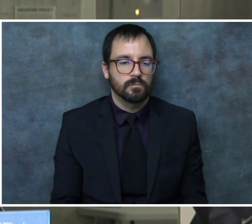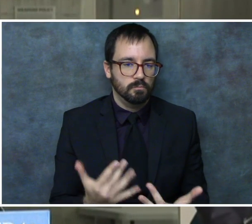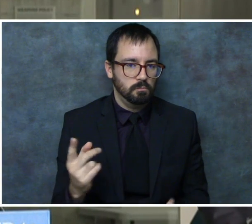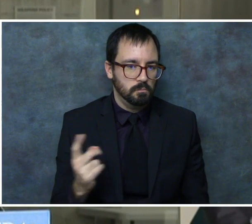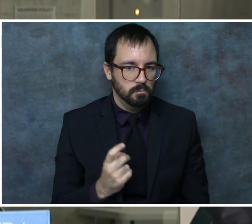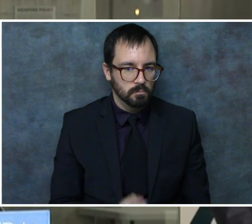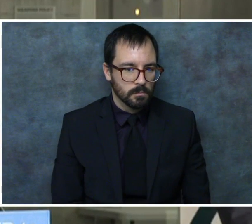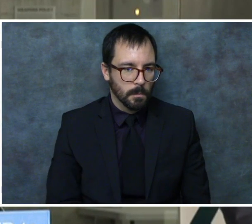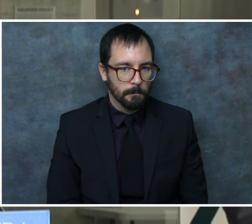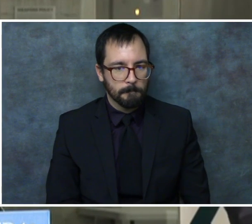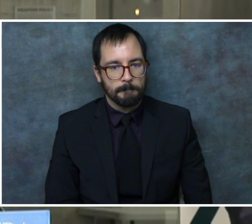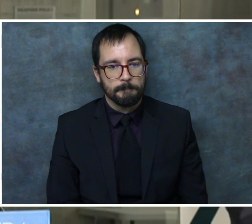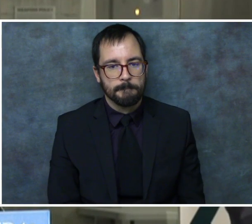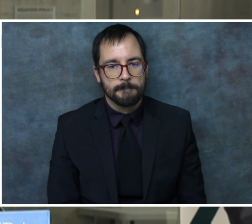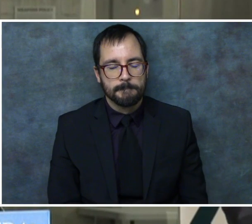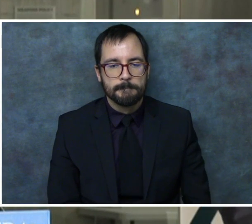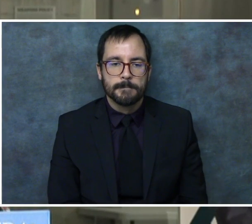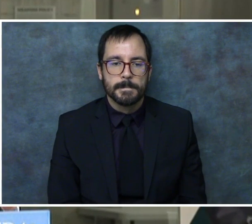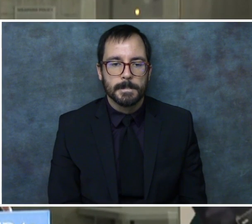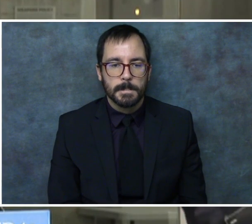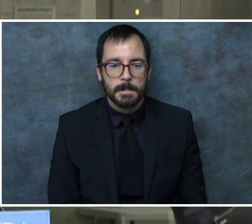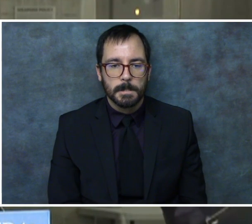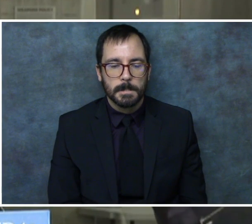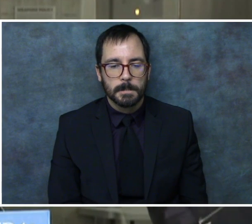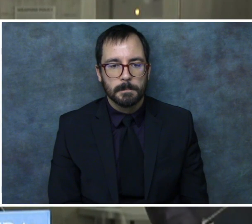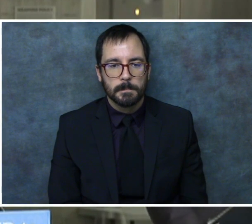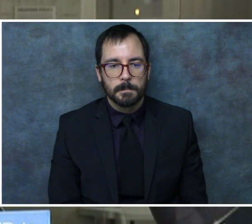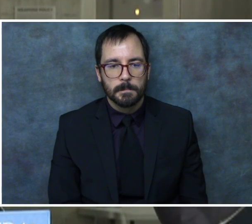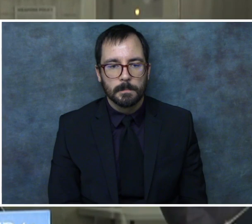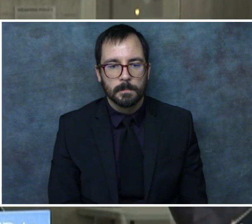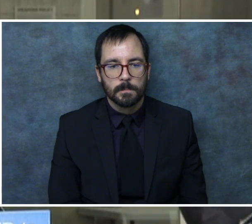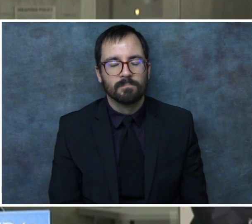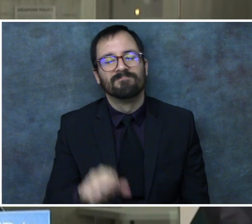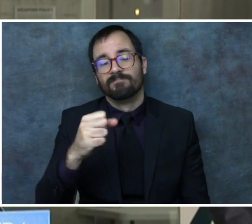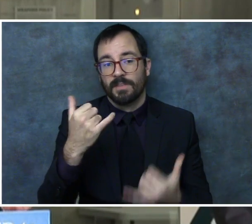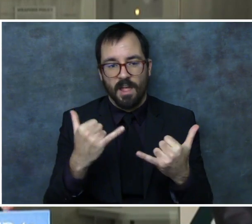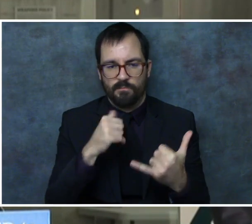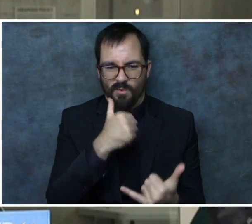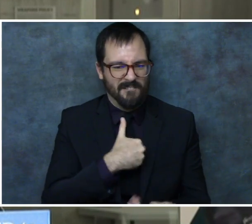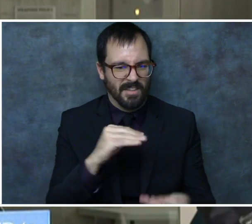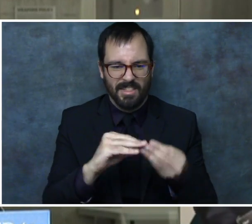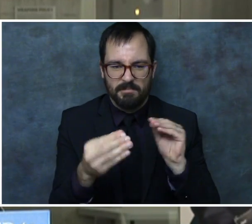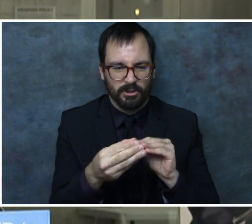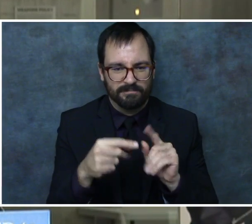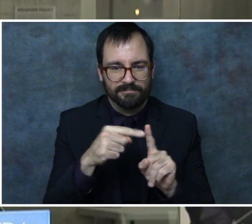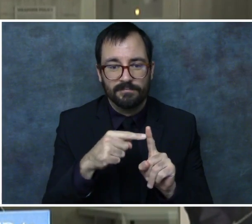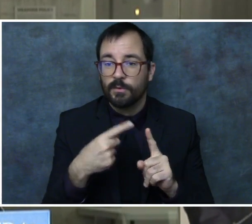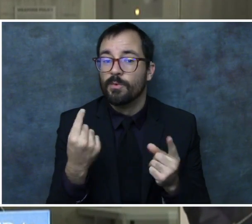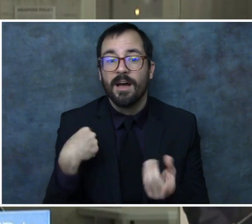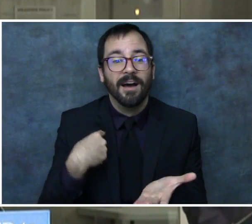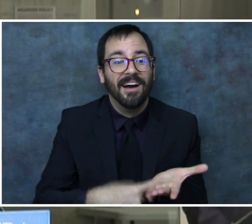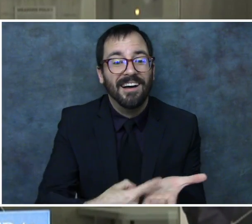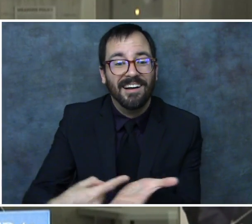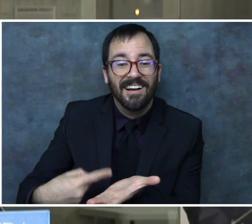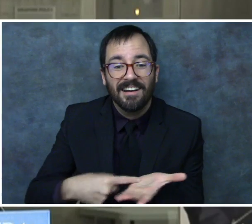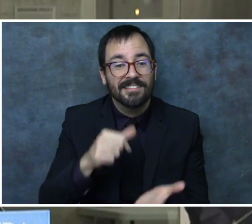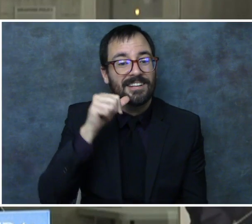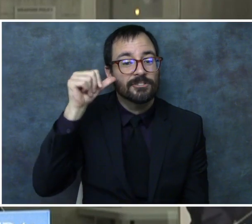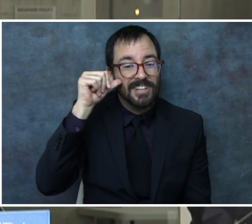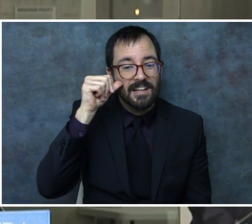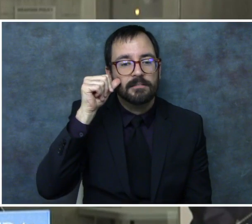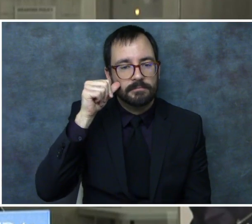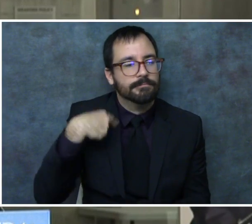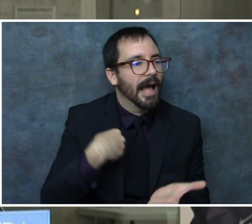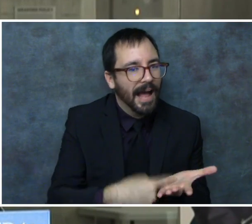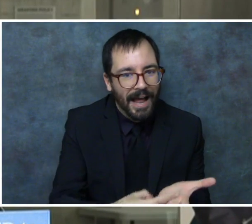Yeah. Well, we don't have a number. What we're doing, we had a conversation yesterday. We talked about it. We talked last night. I mean, I